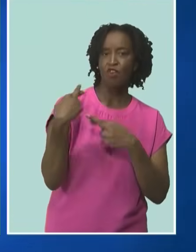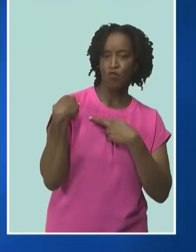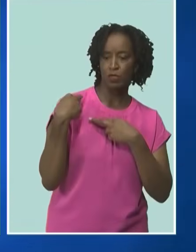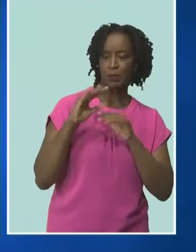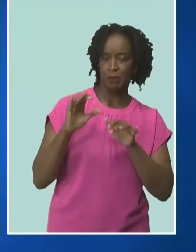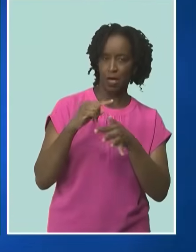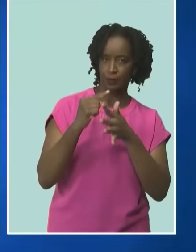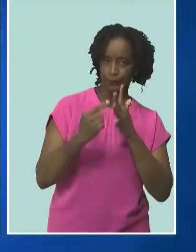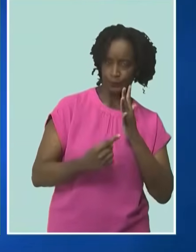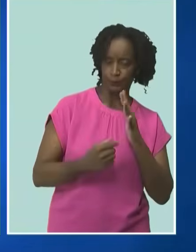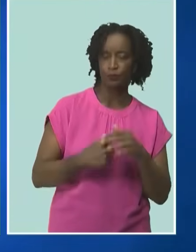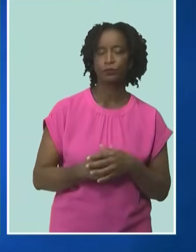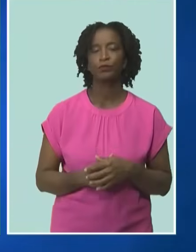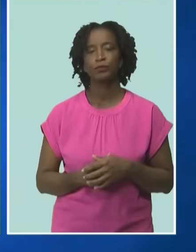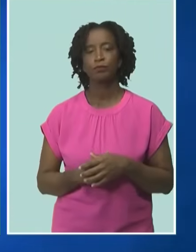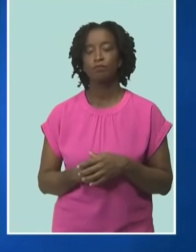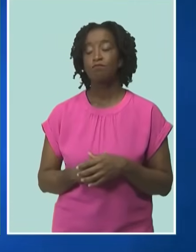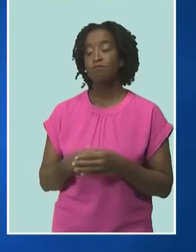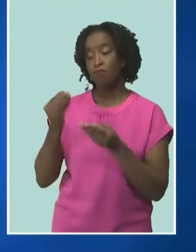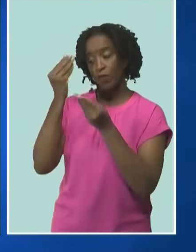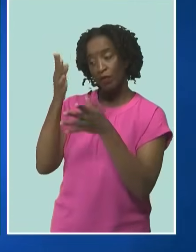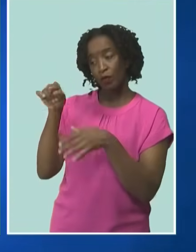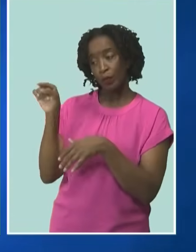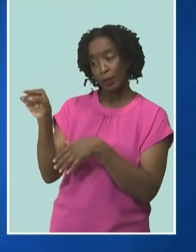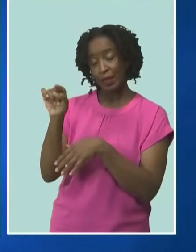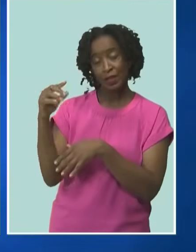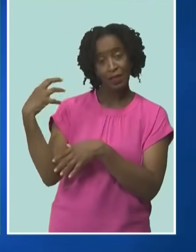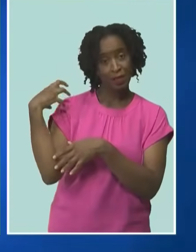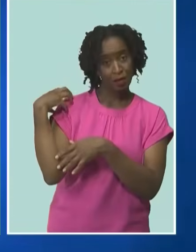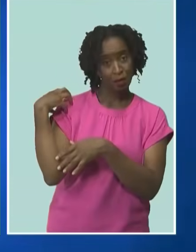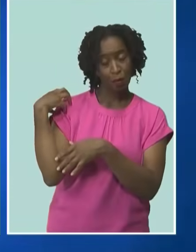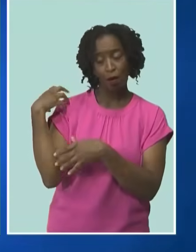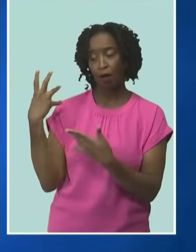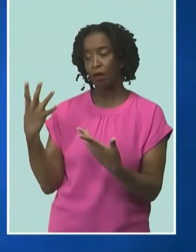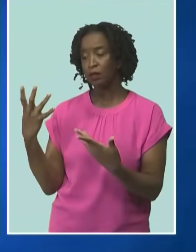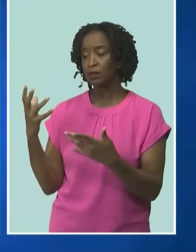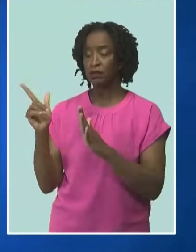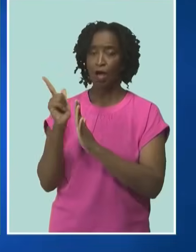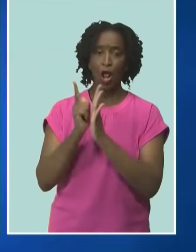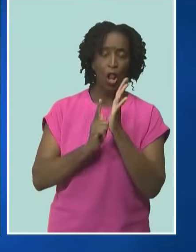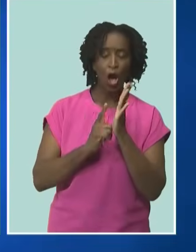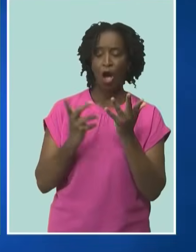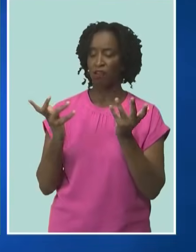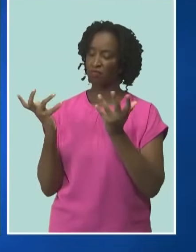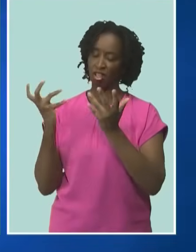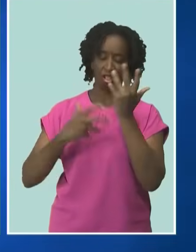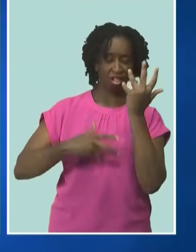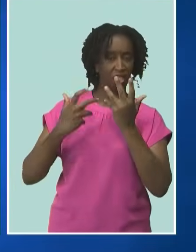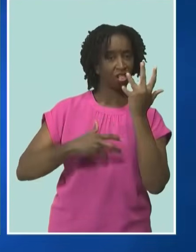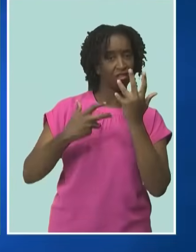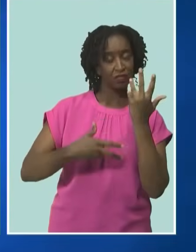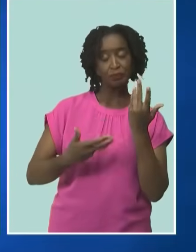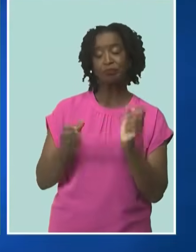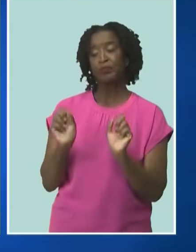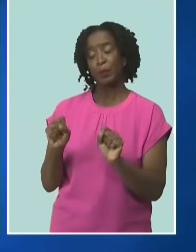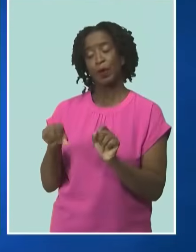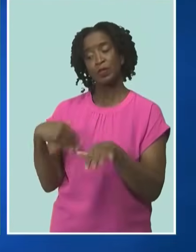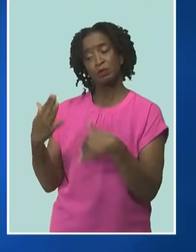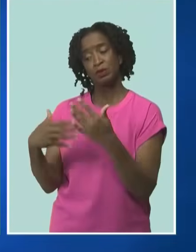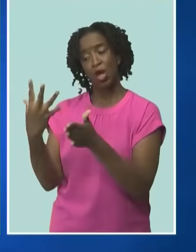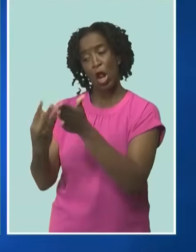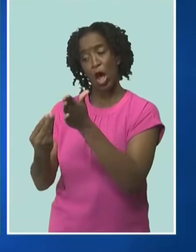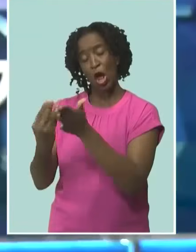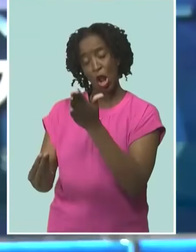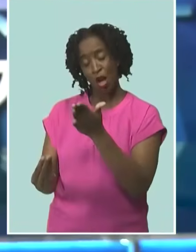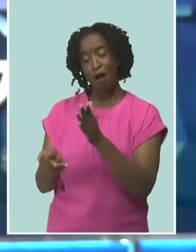business owners is clear. Cutting corners can cost lives, property, and livelihoods. Deanza Roberts,